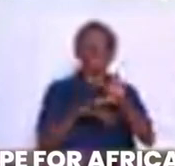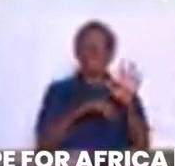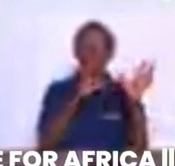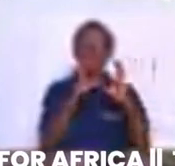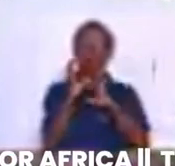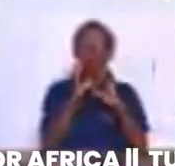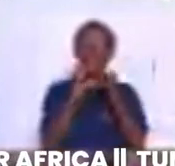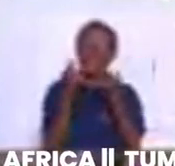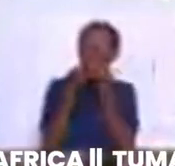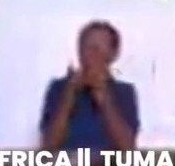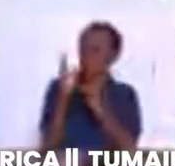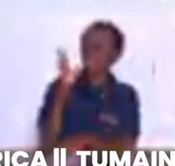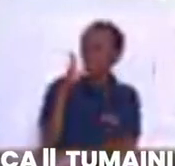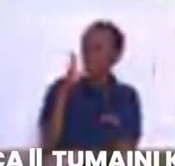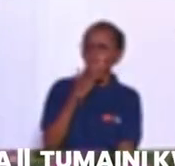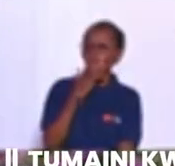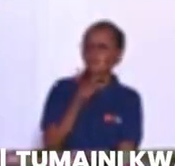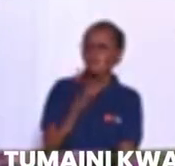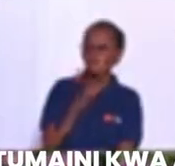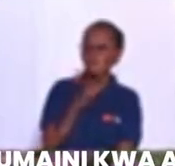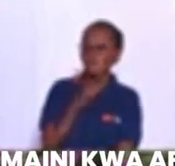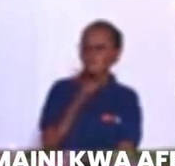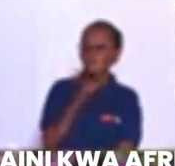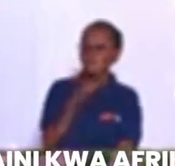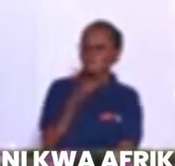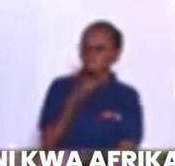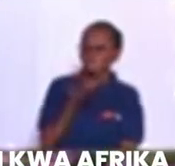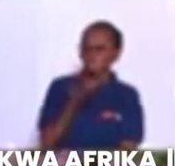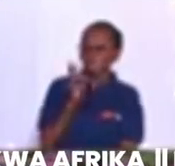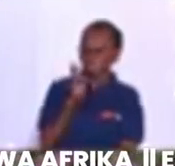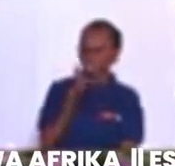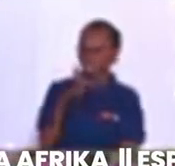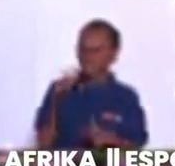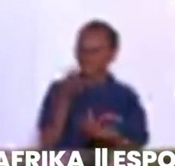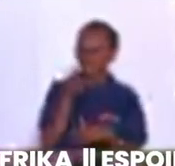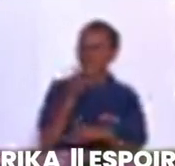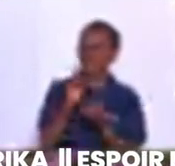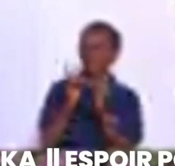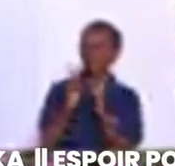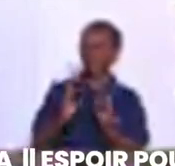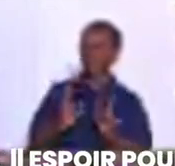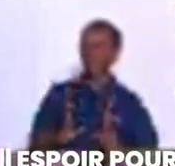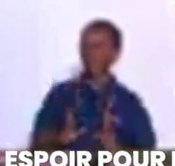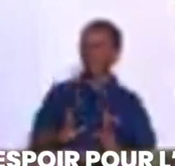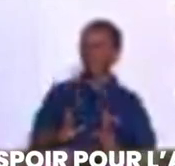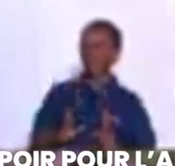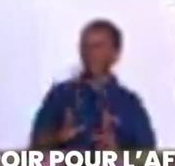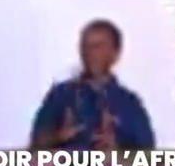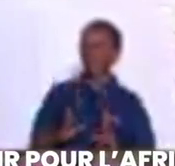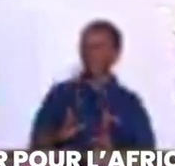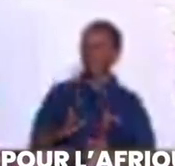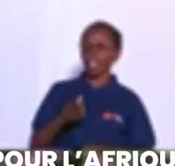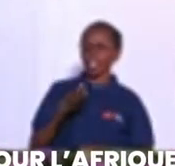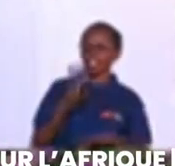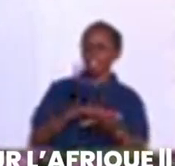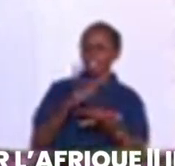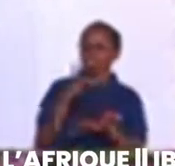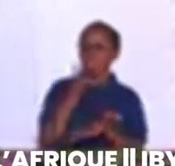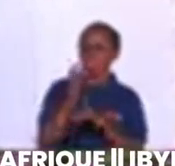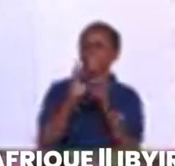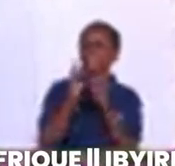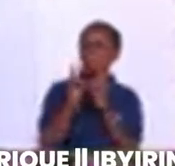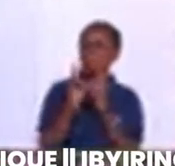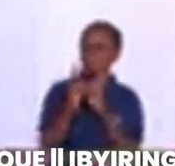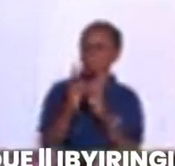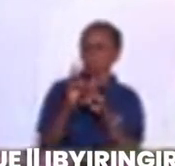But men, you just go and see the way men speak. When men speak, they're in men talk.